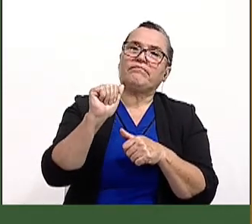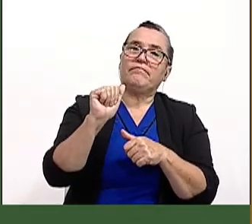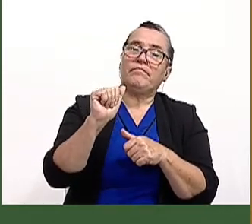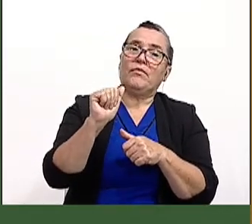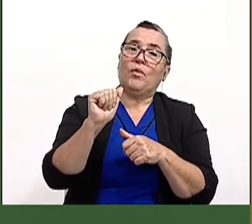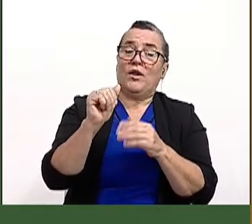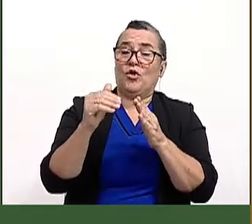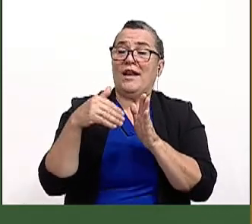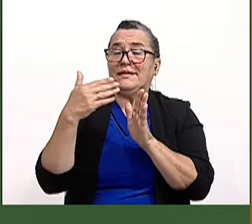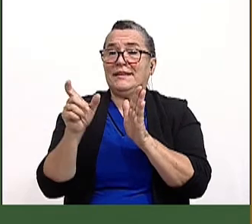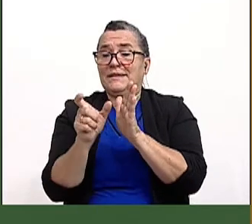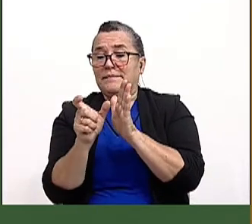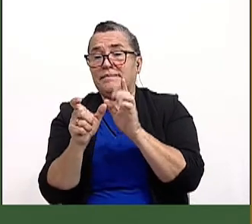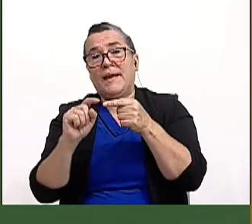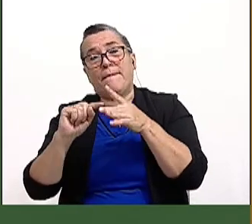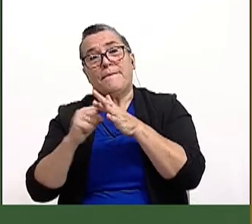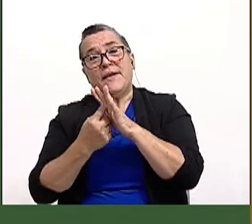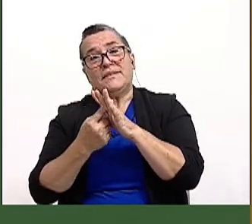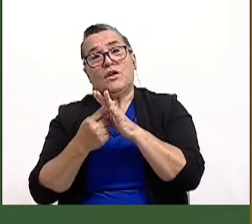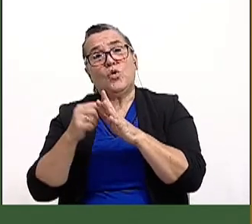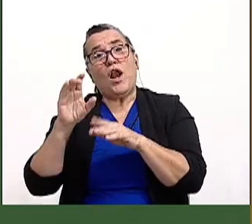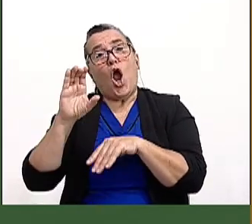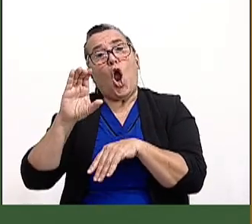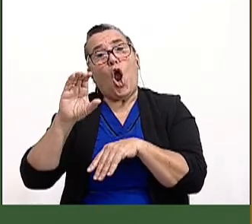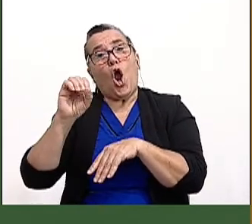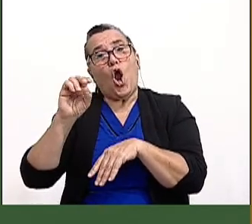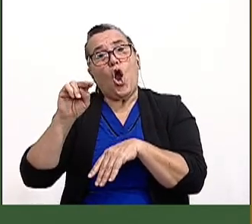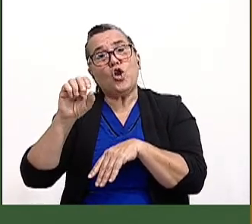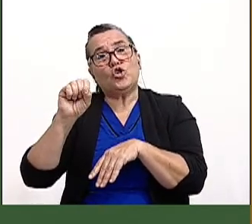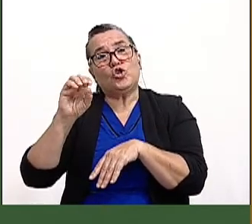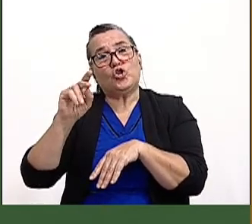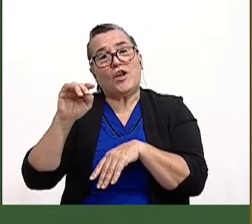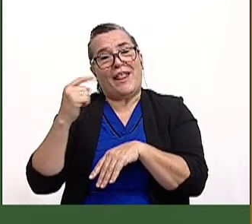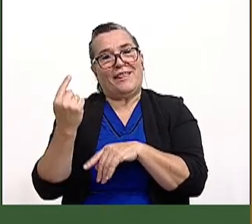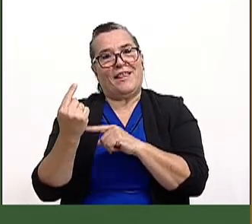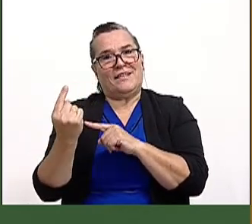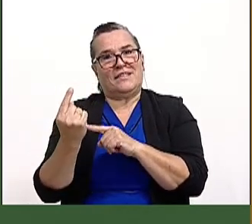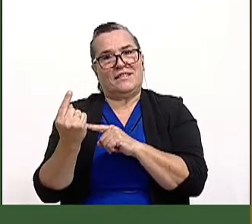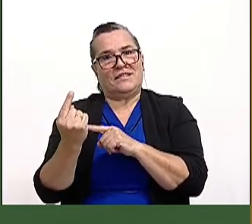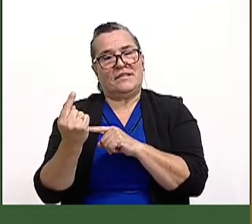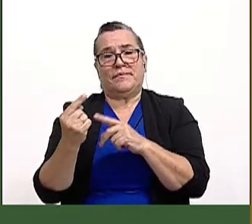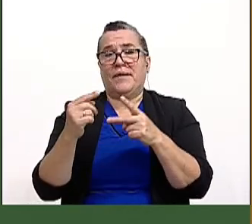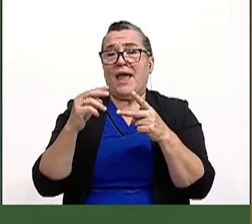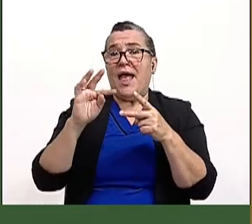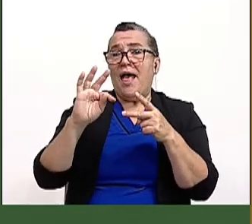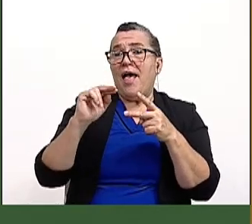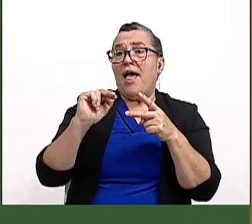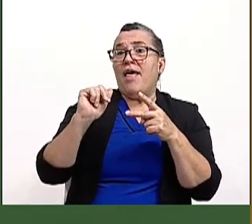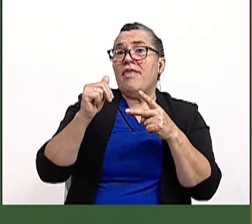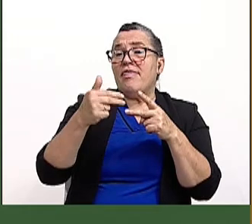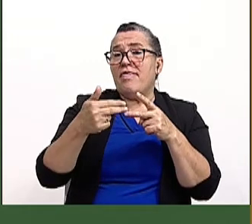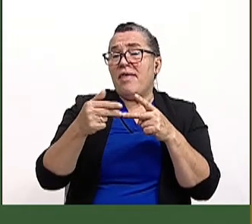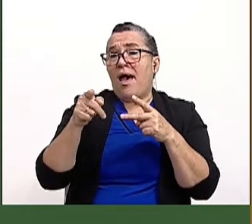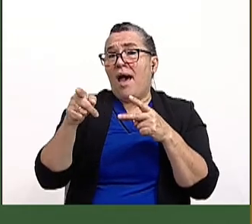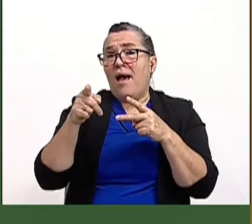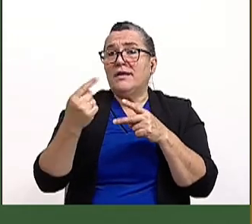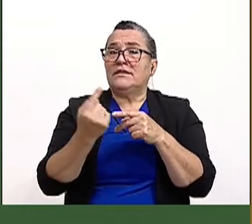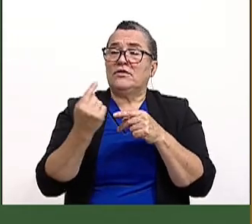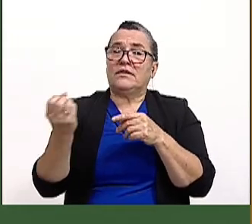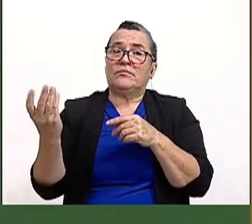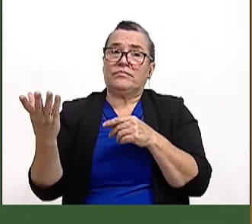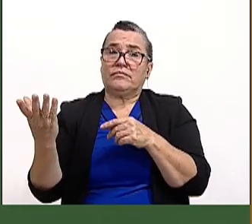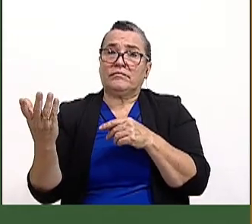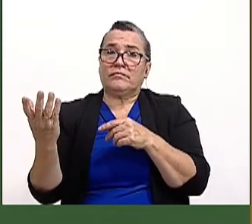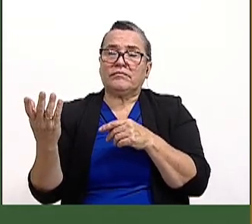next word starts with a consonant, and this is for singular. The is going to be used for singular and plural, and